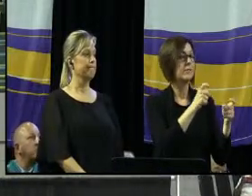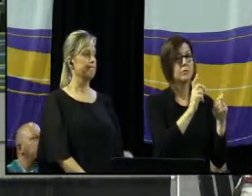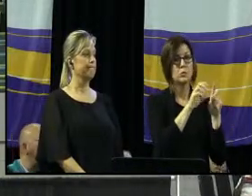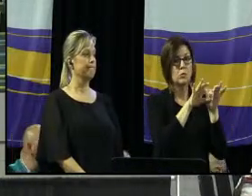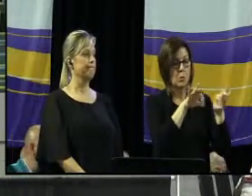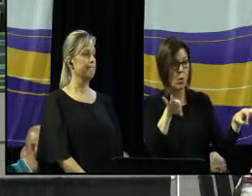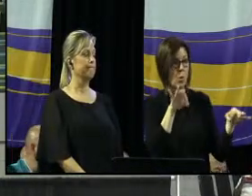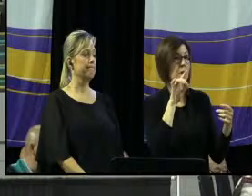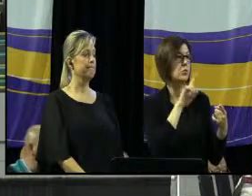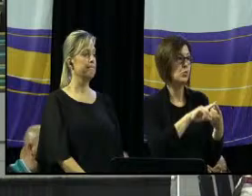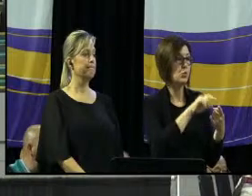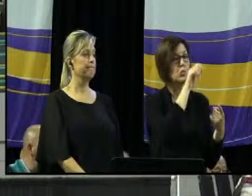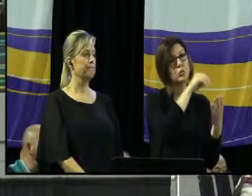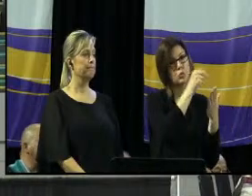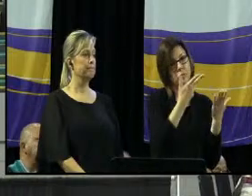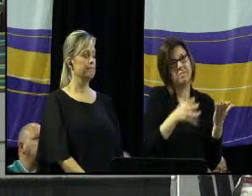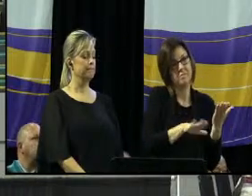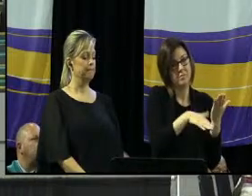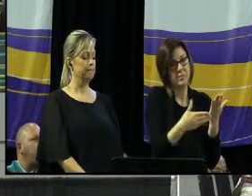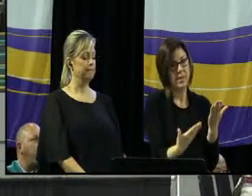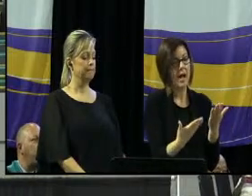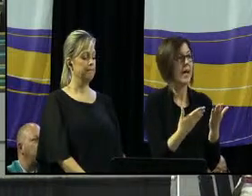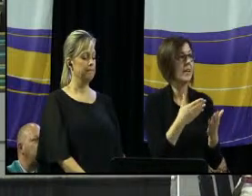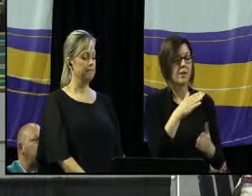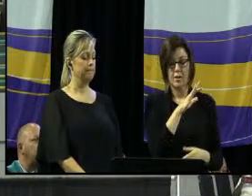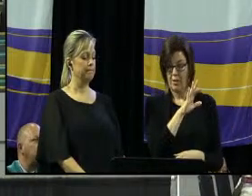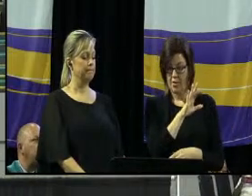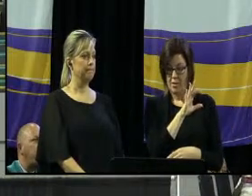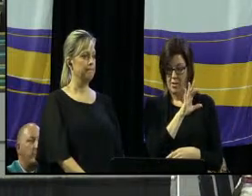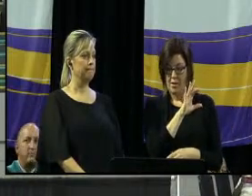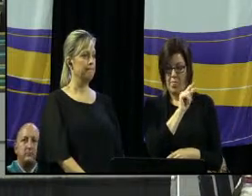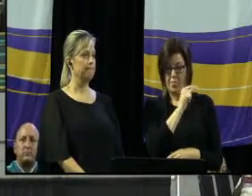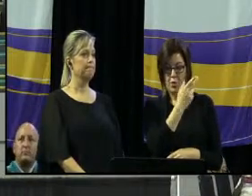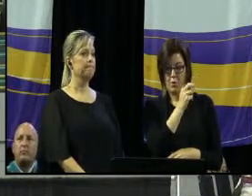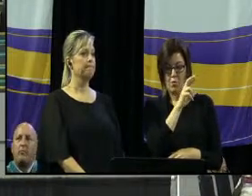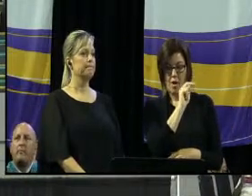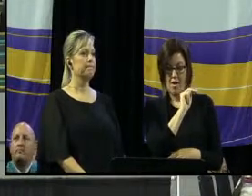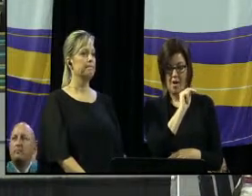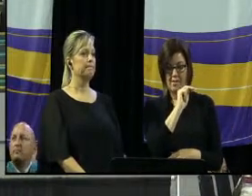school diploma to Theron Orlando Jackson.